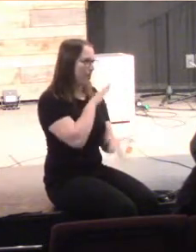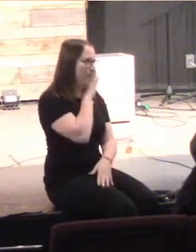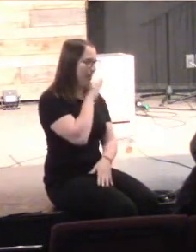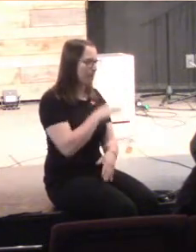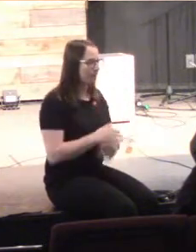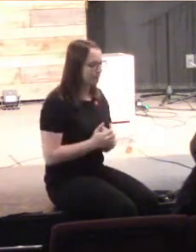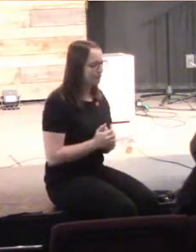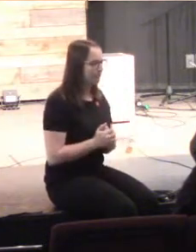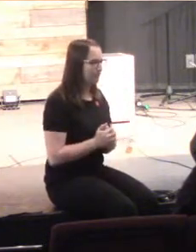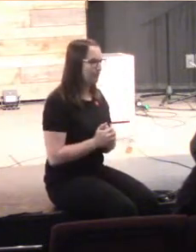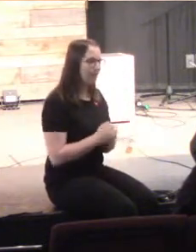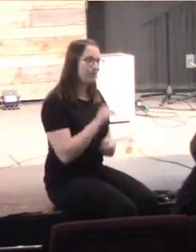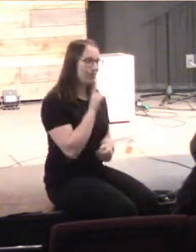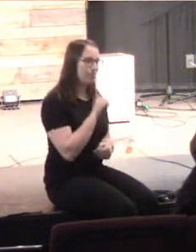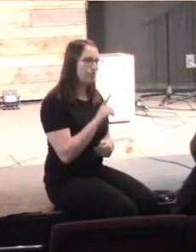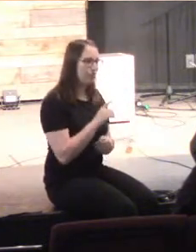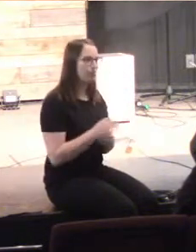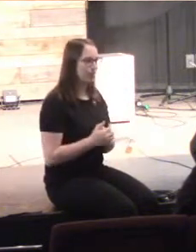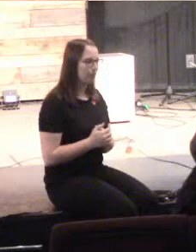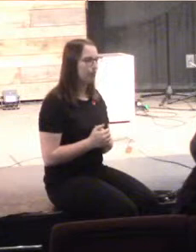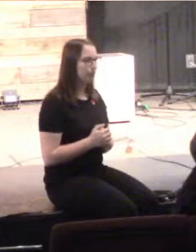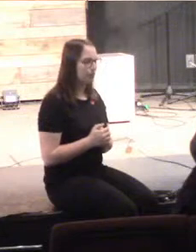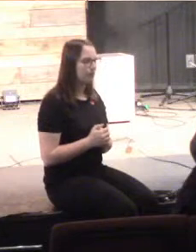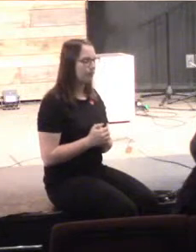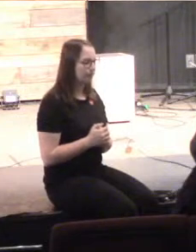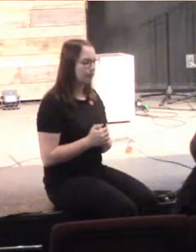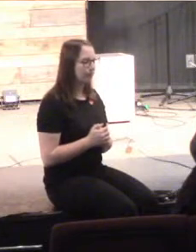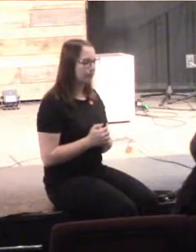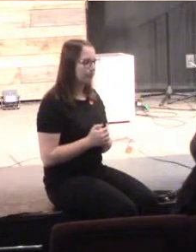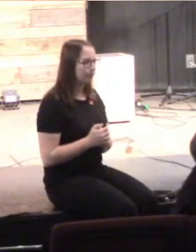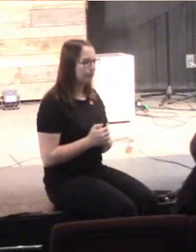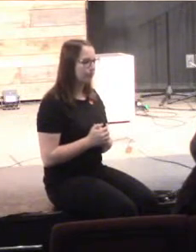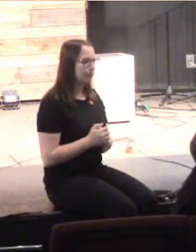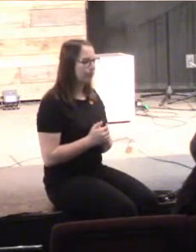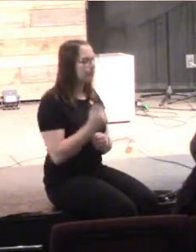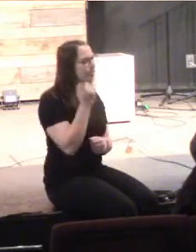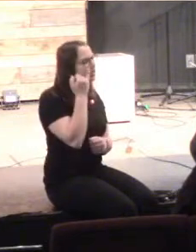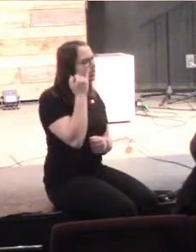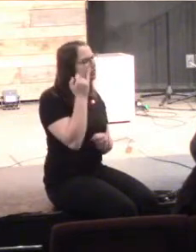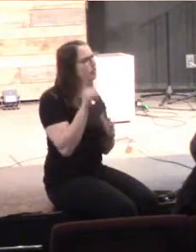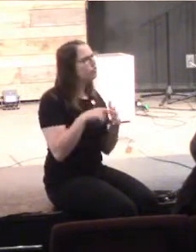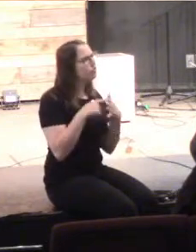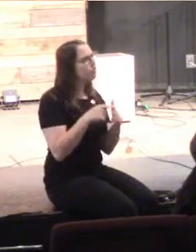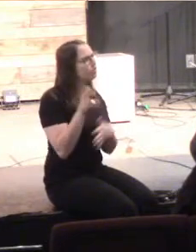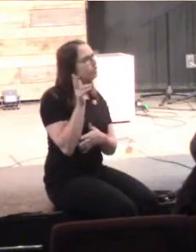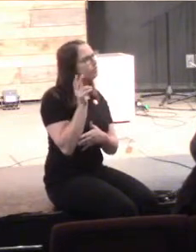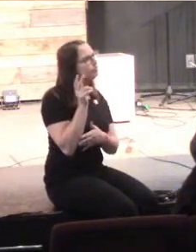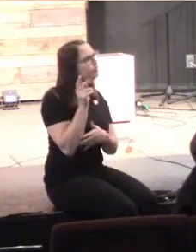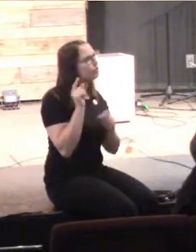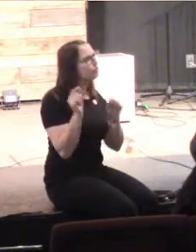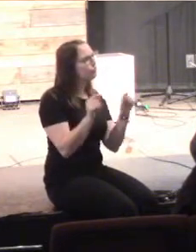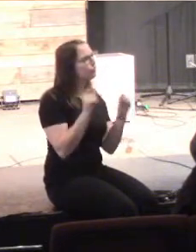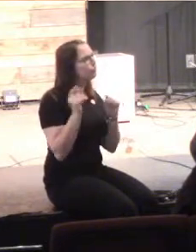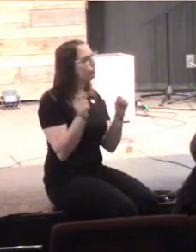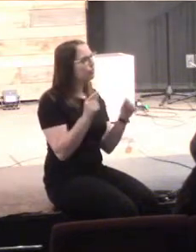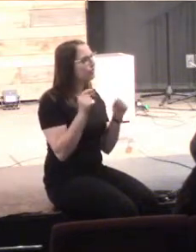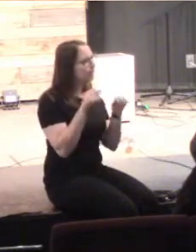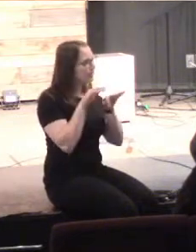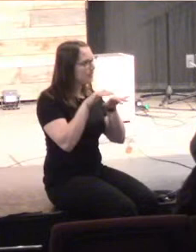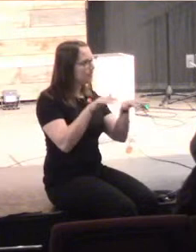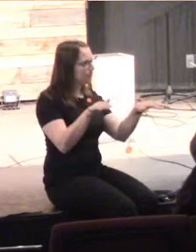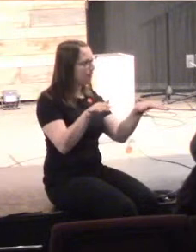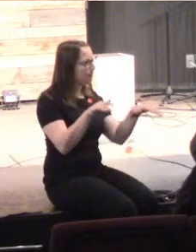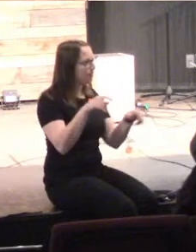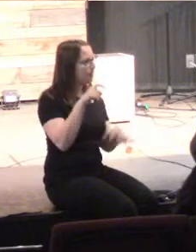That's the reality. Which is a good lesson when you start hearing something and it's spreading quickly. Might be a good time to check